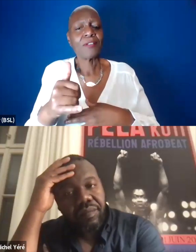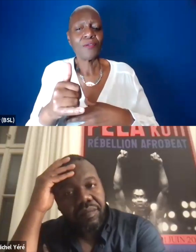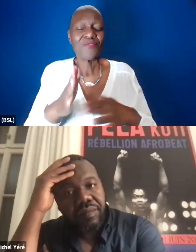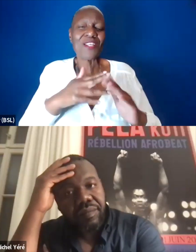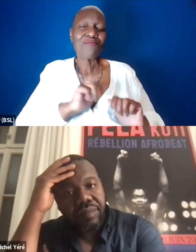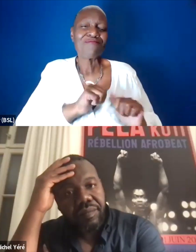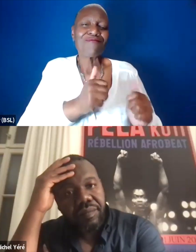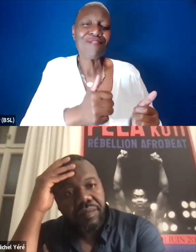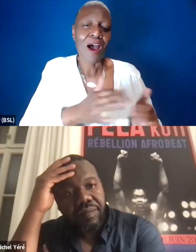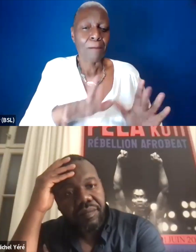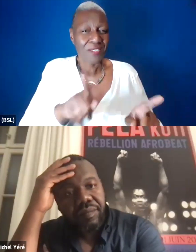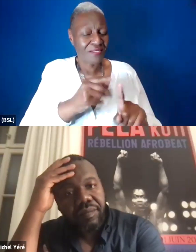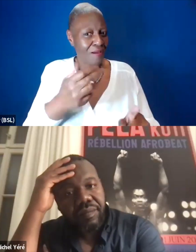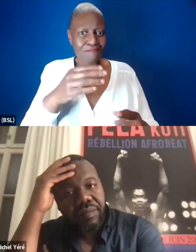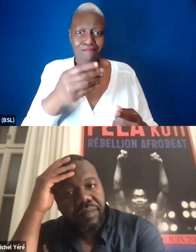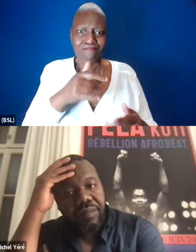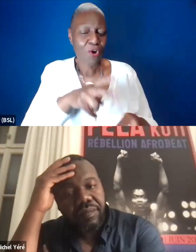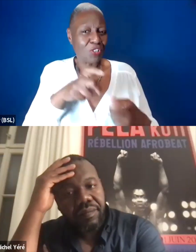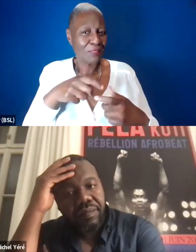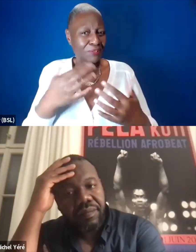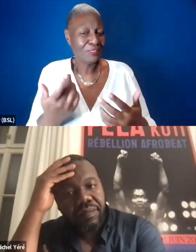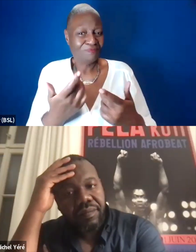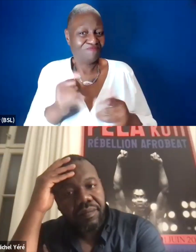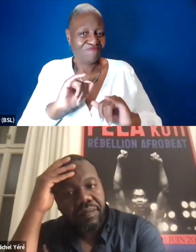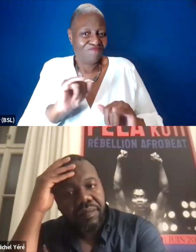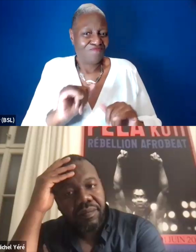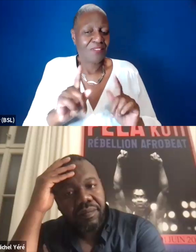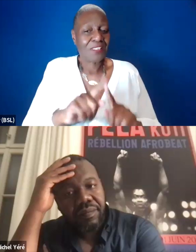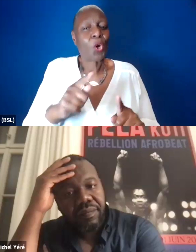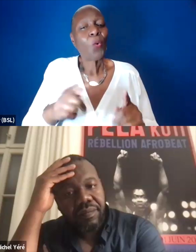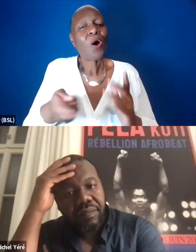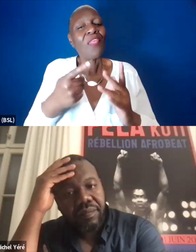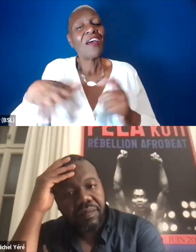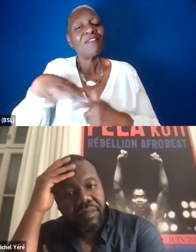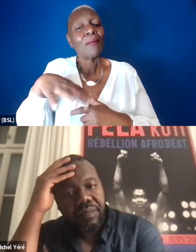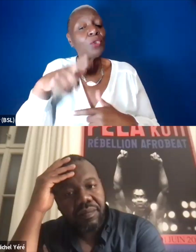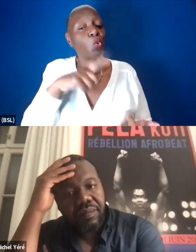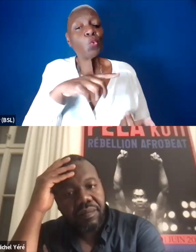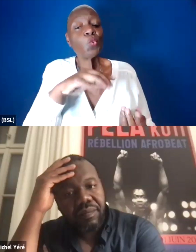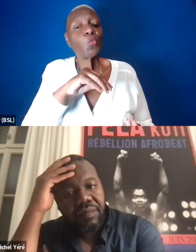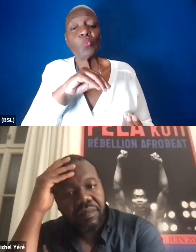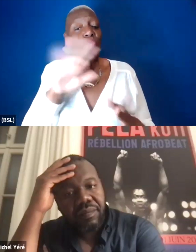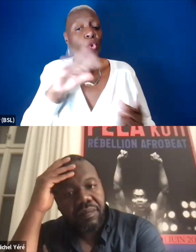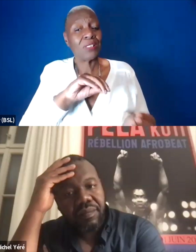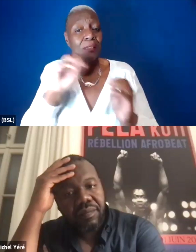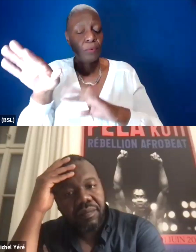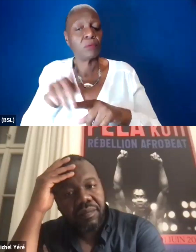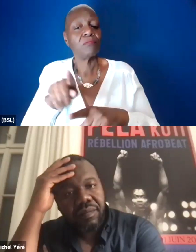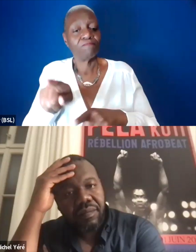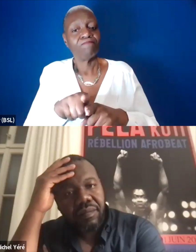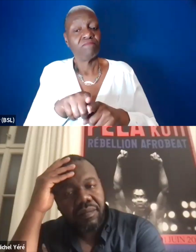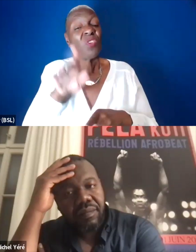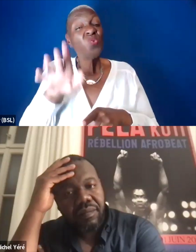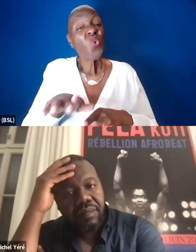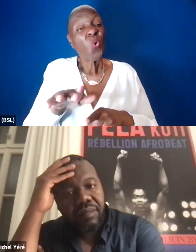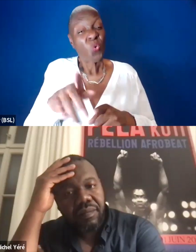altruistically and sometimes not so much, by other families that weren't deported. So in the case of Manouchian, he was adopted